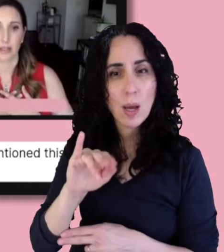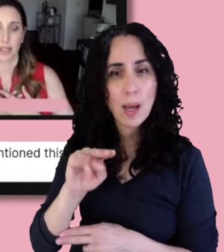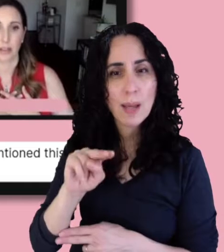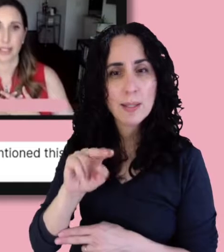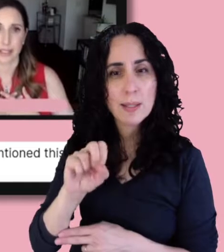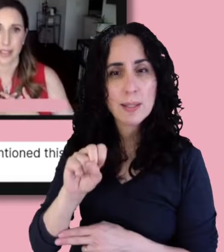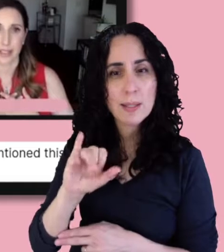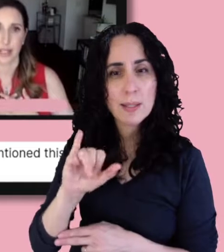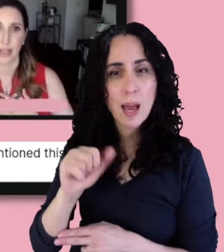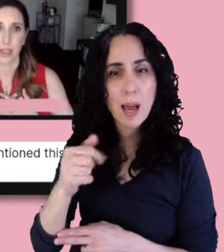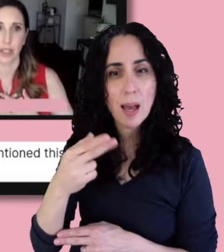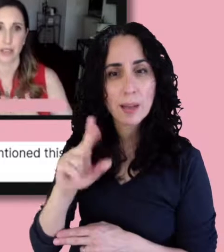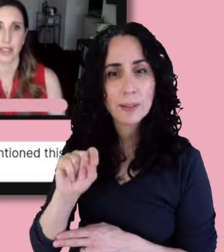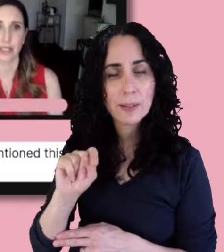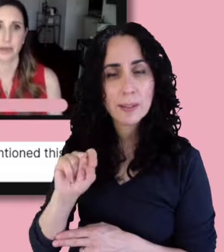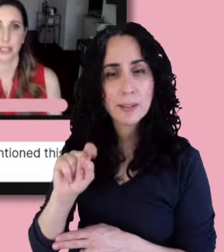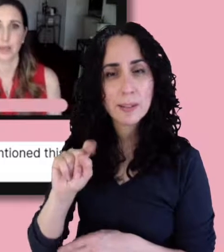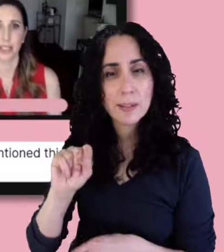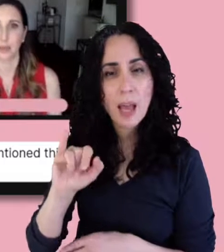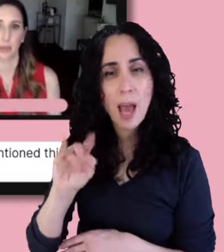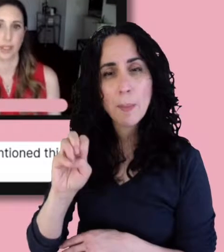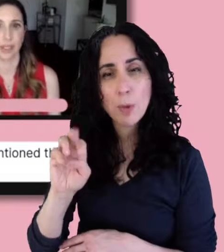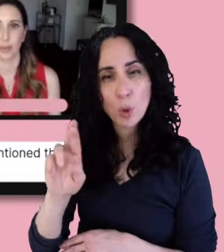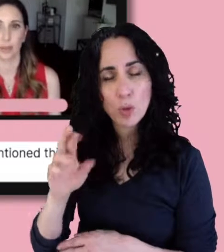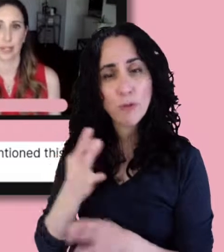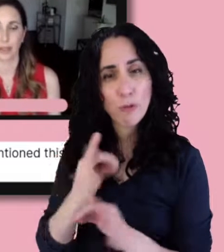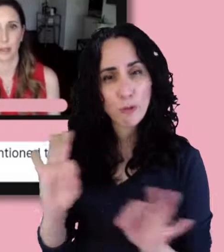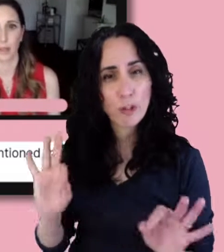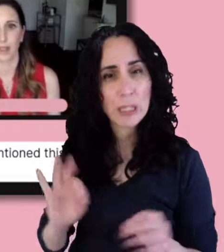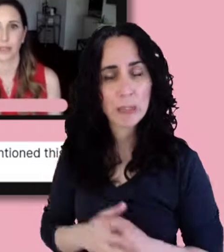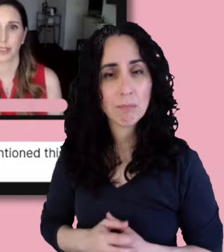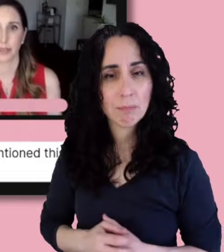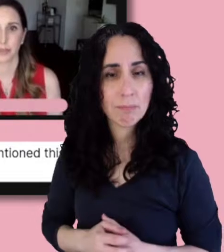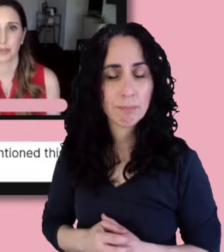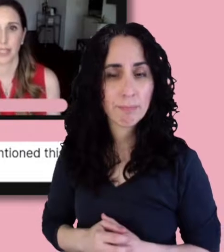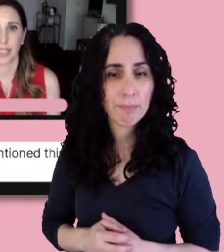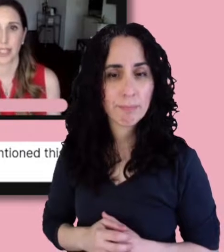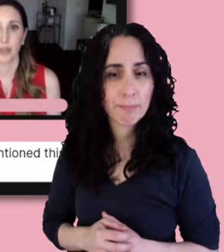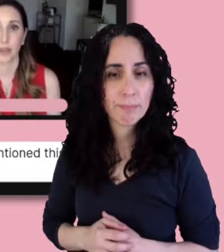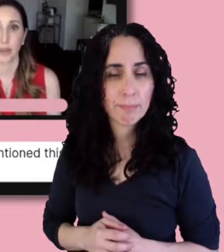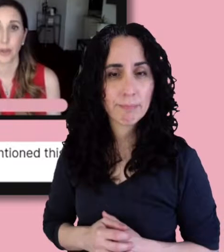called Insight Timer. It's free. We can put it up there somewhere if